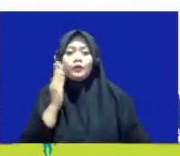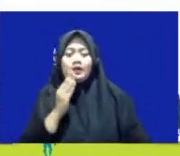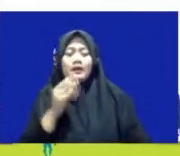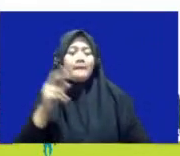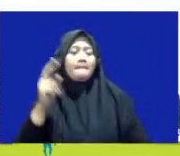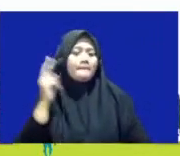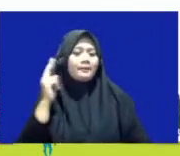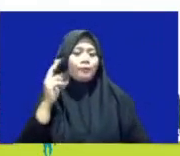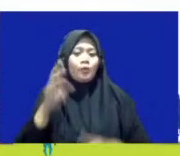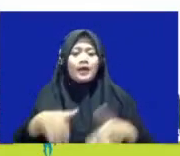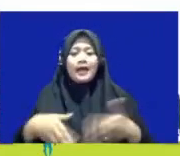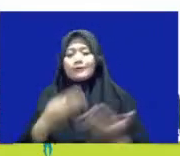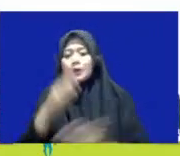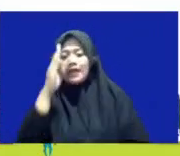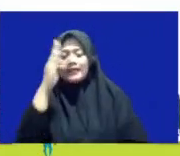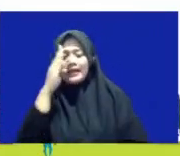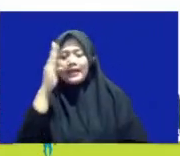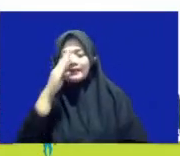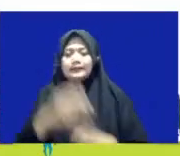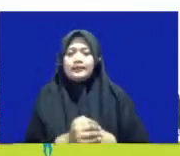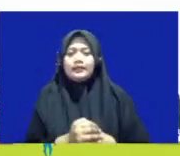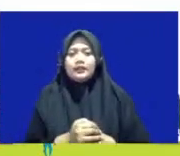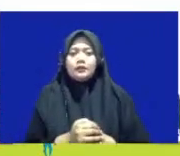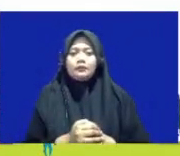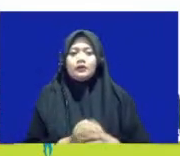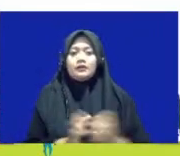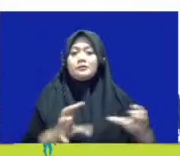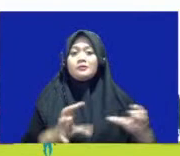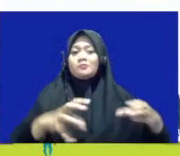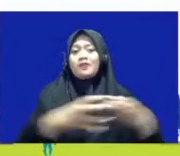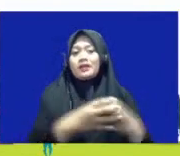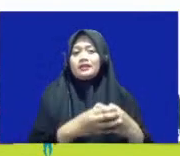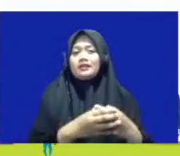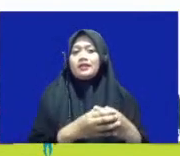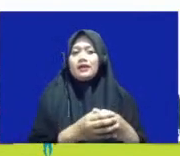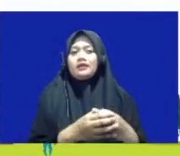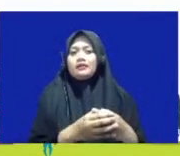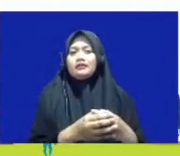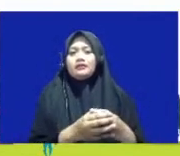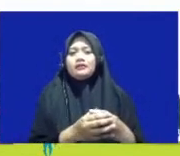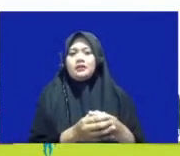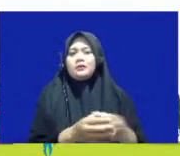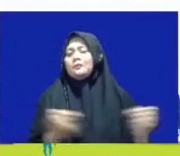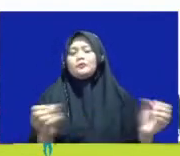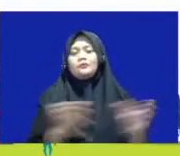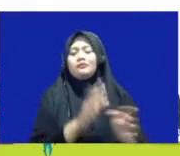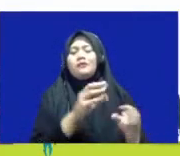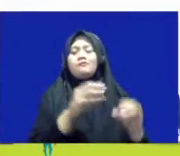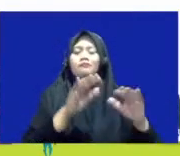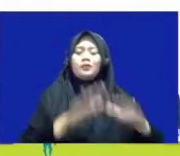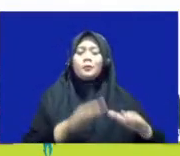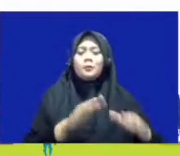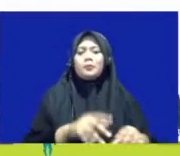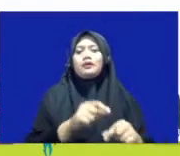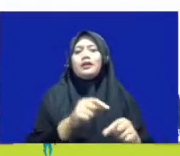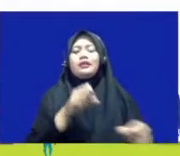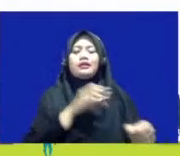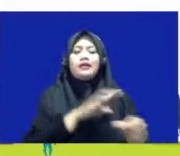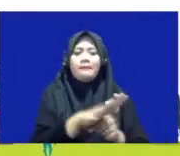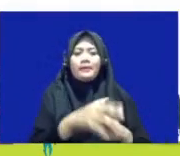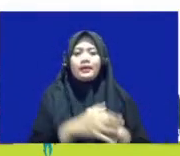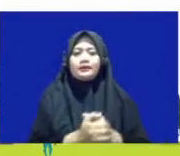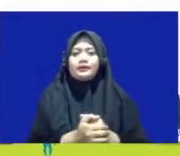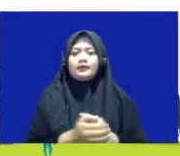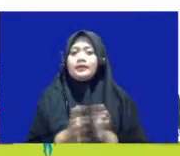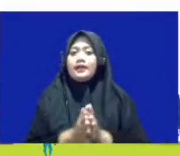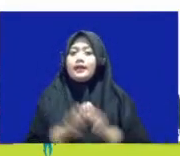populations. This youth has the determination and the physical strength and ability to help